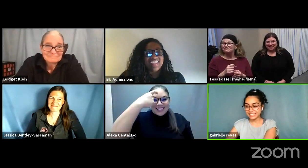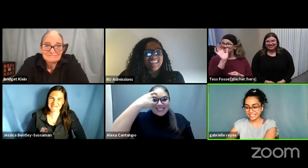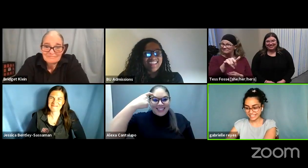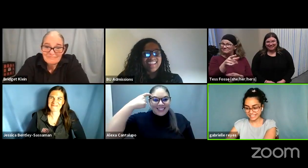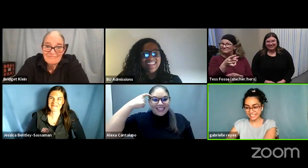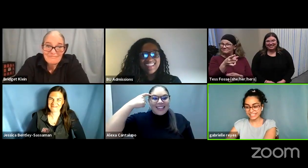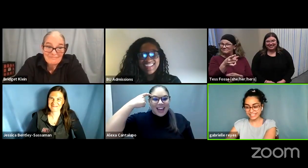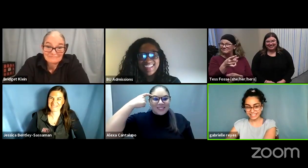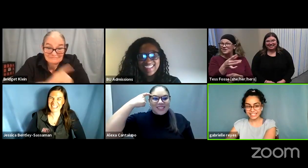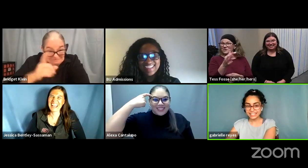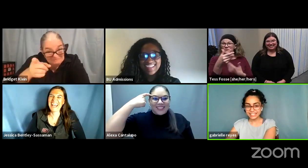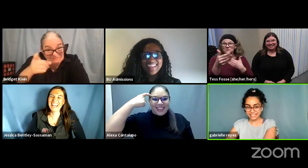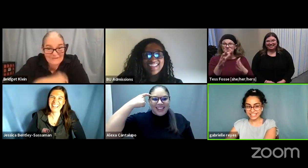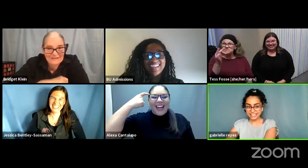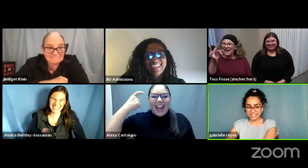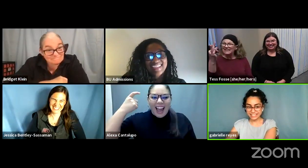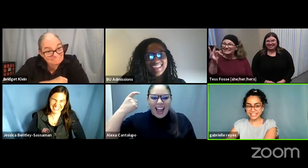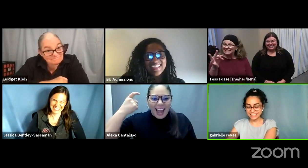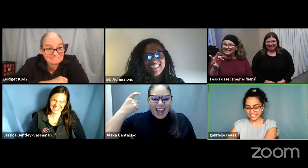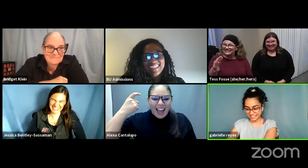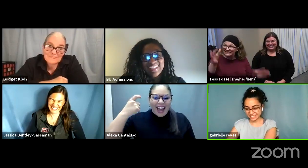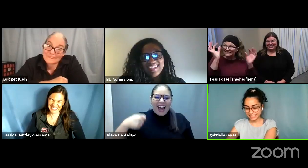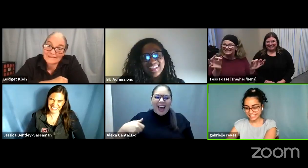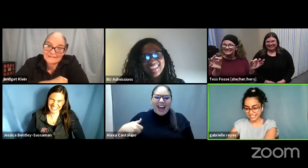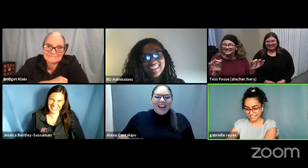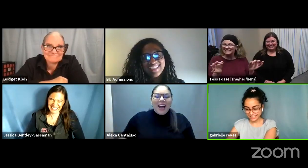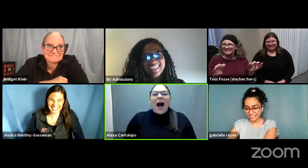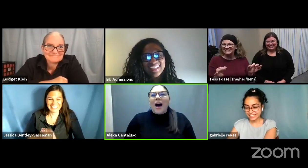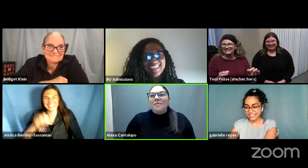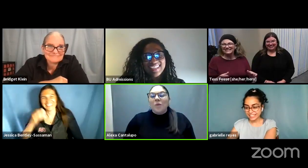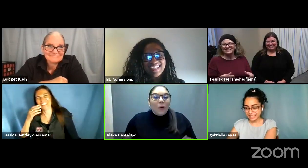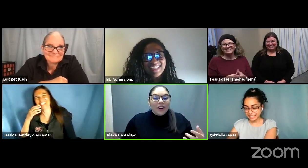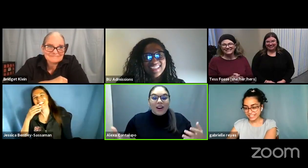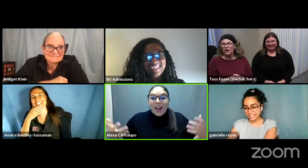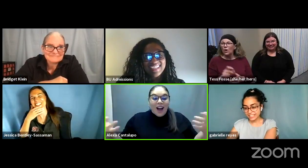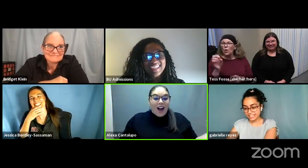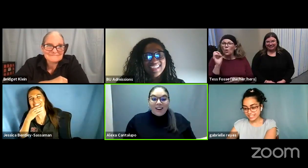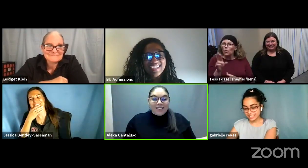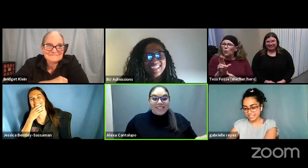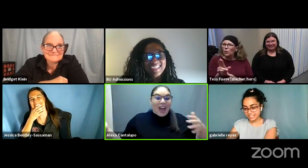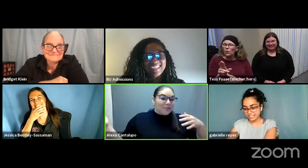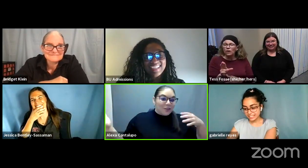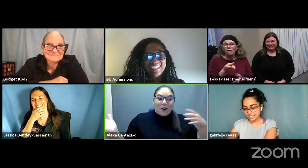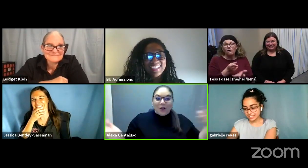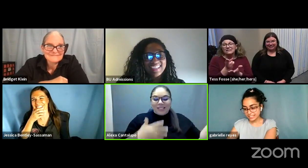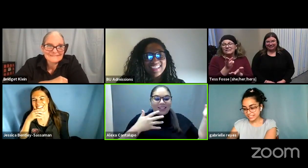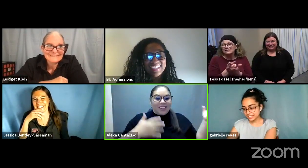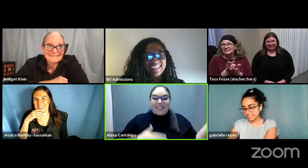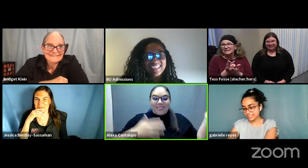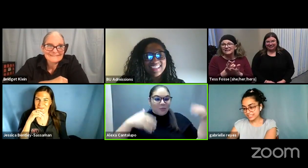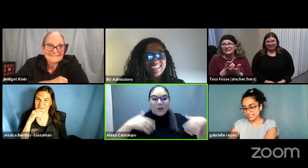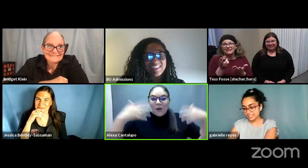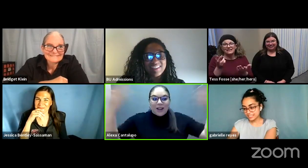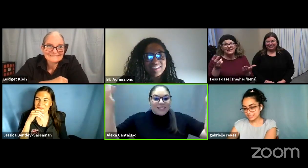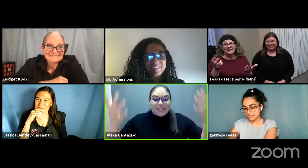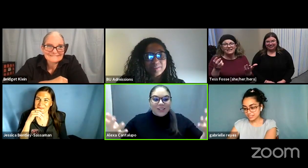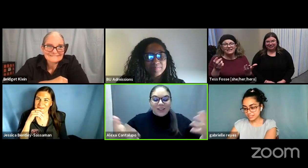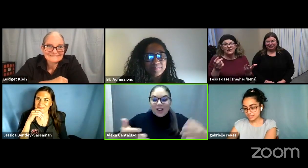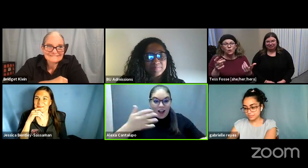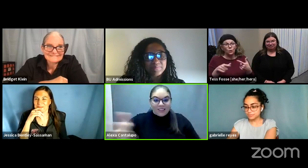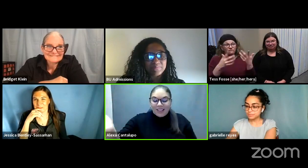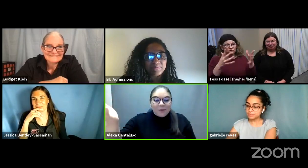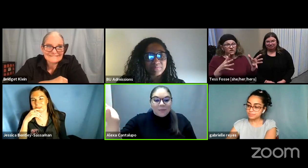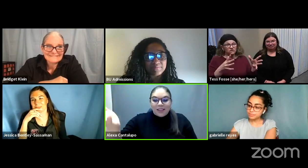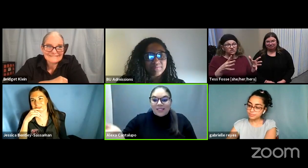19, absolutely. Or honestly, after all said and done, then we go out to